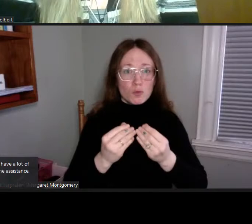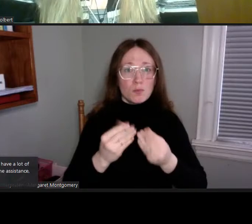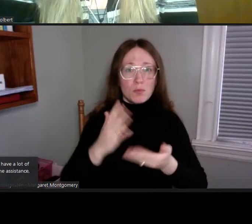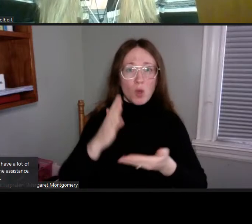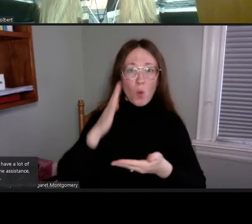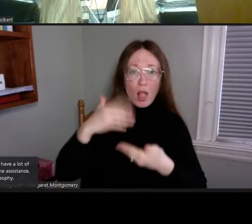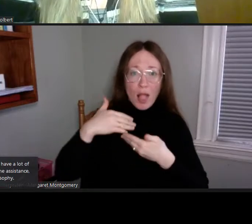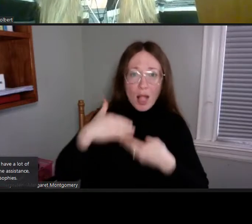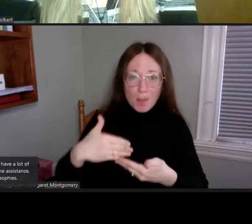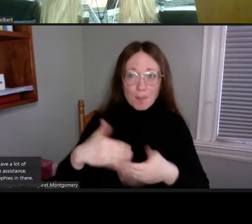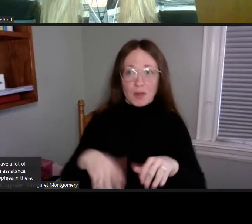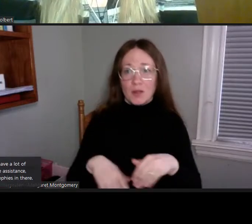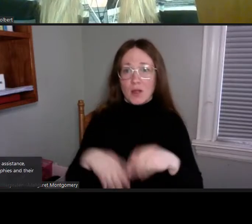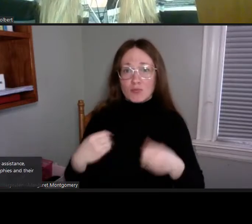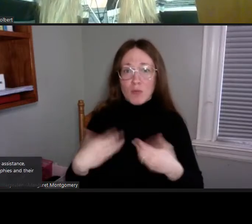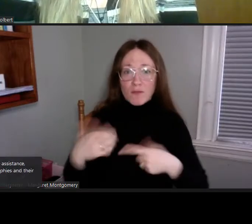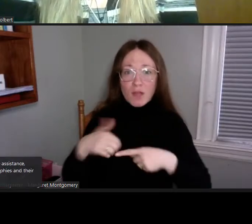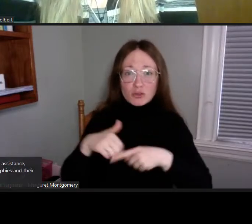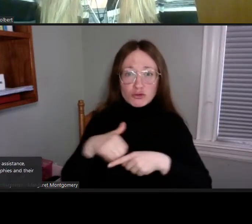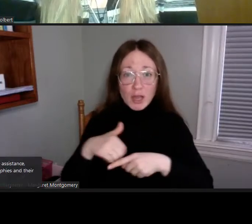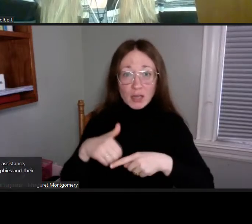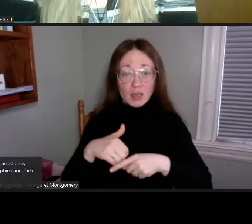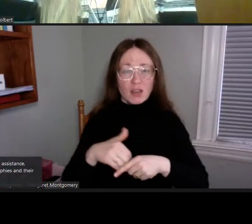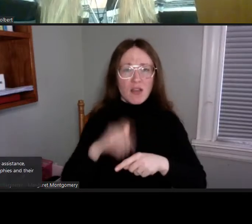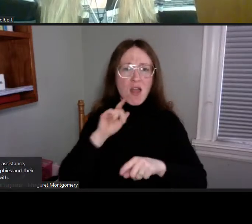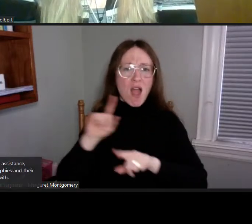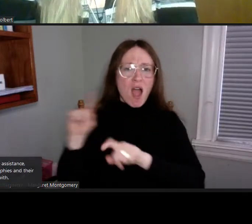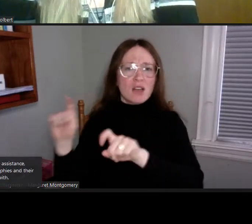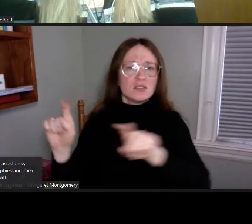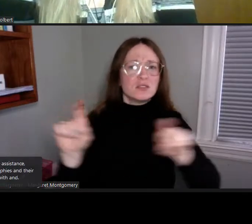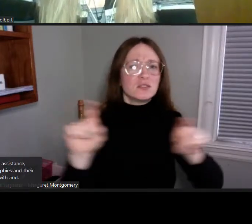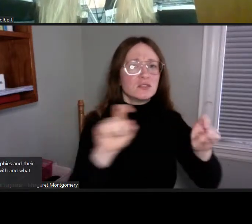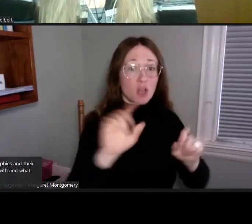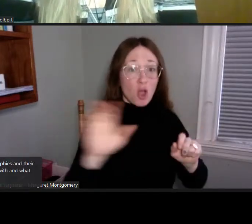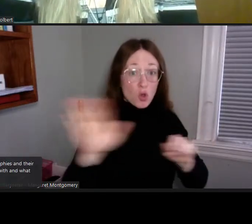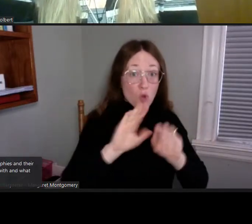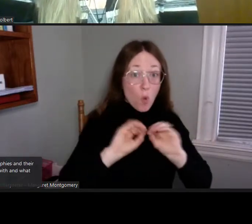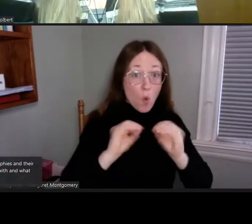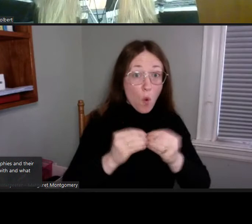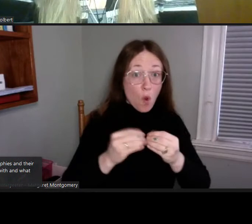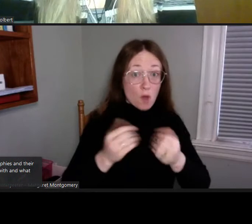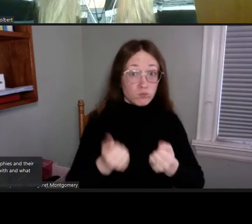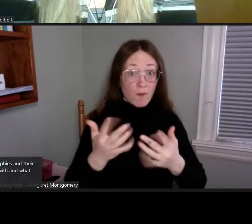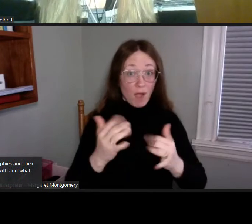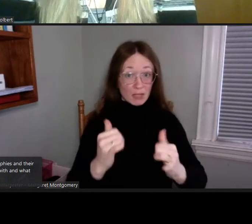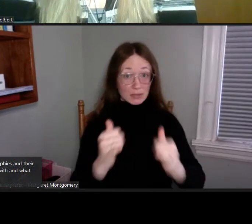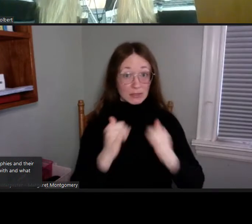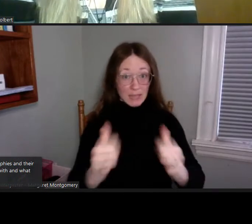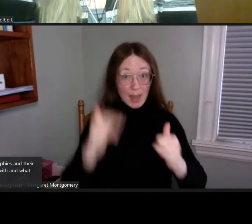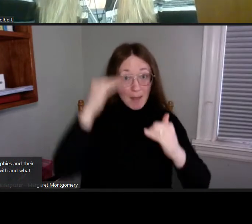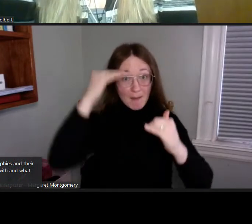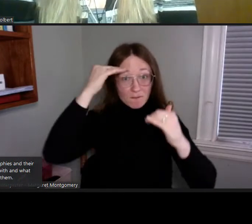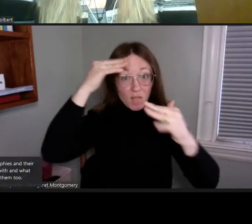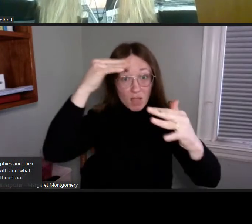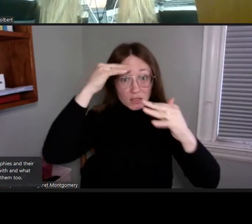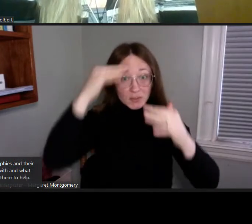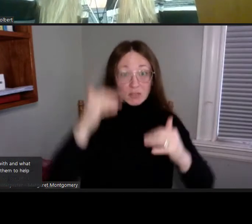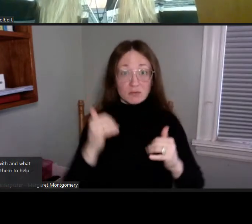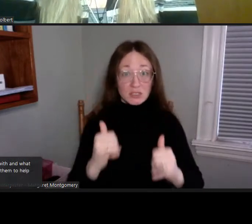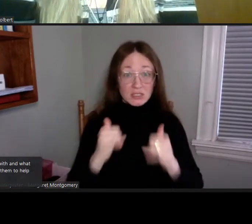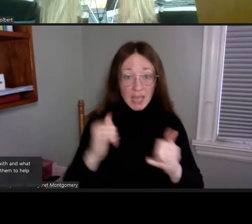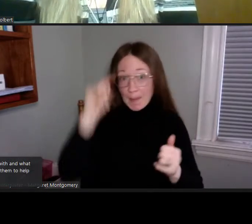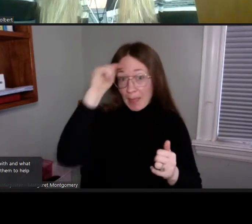their philosophies and their ideas fit with what you believe with and what you think with, and then utilize them to help